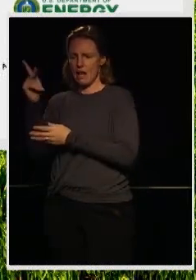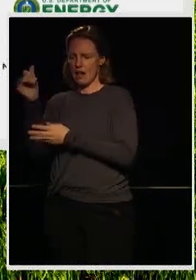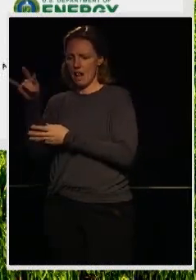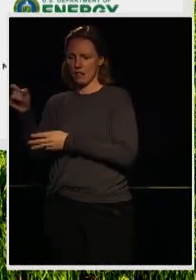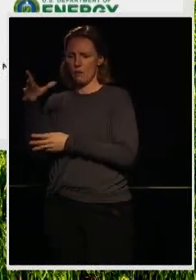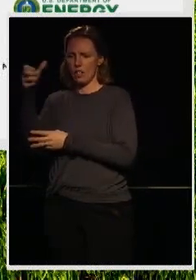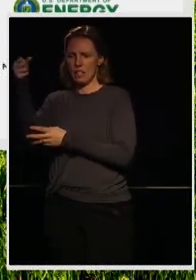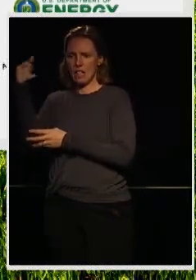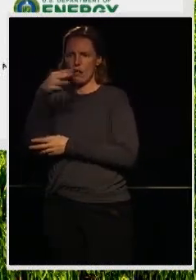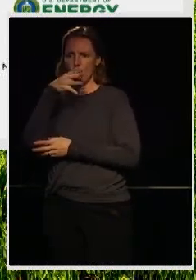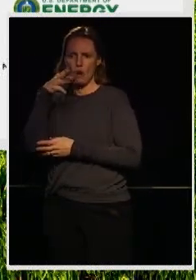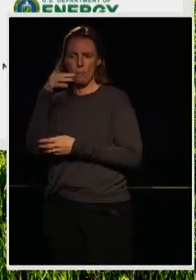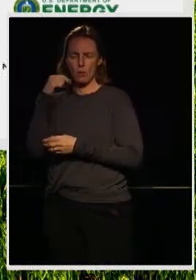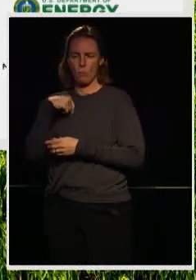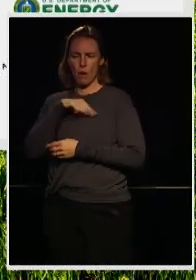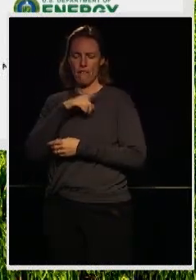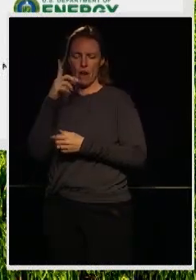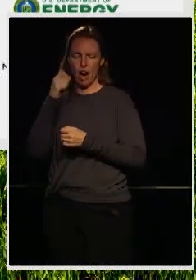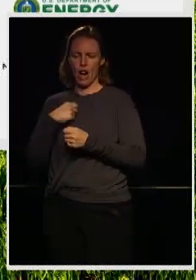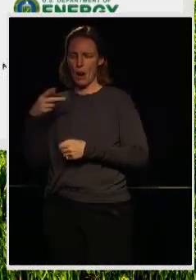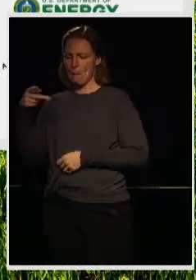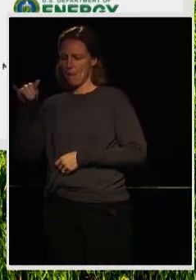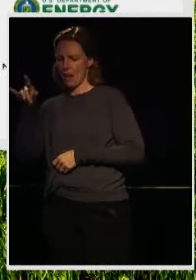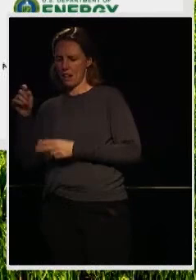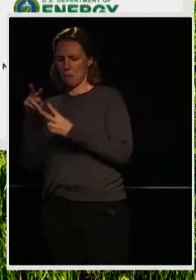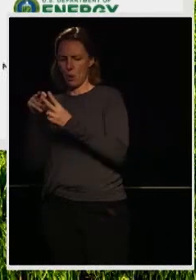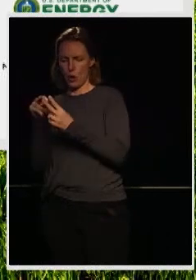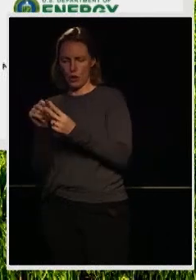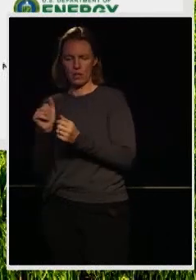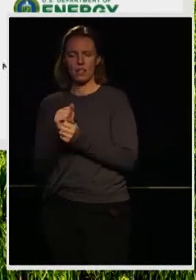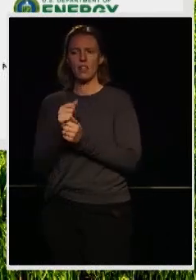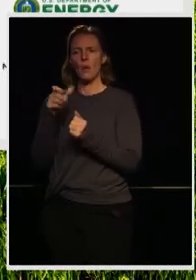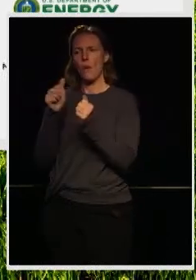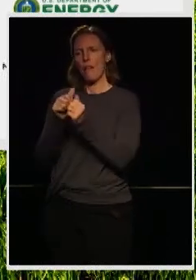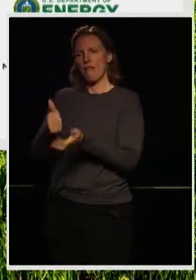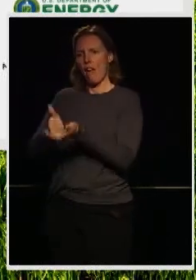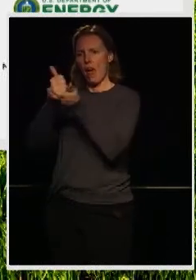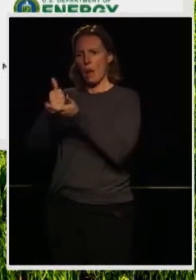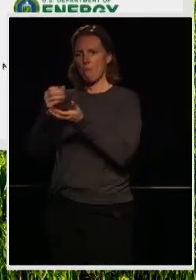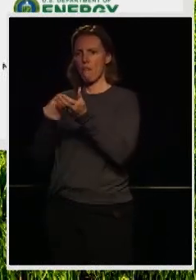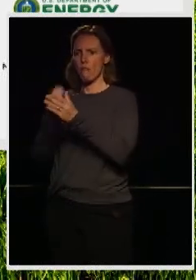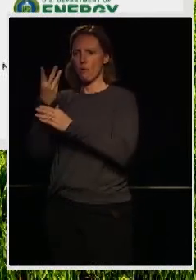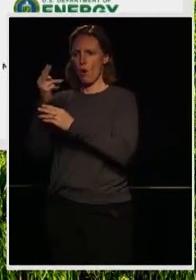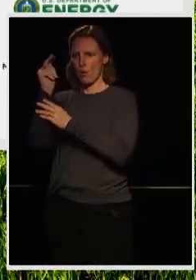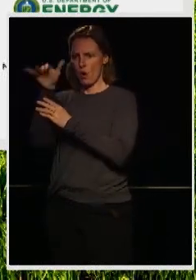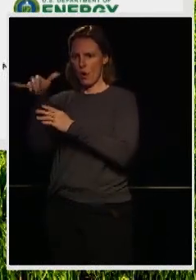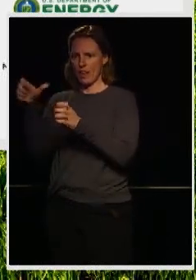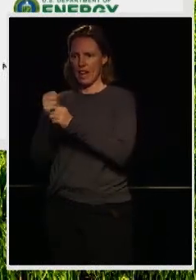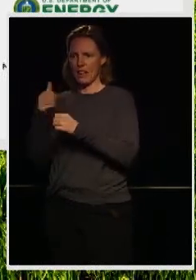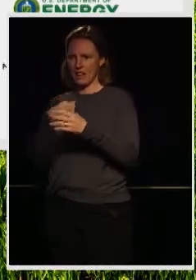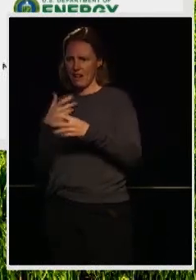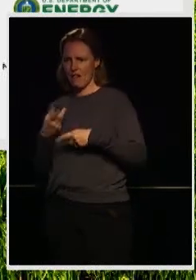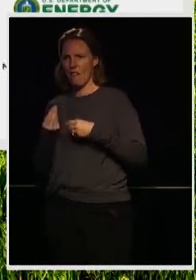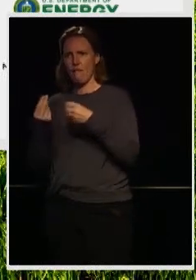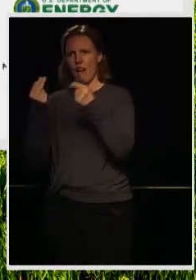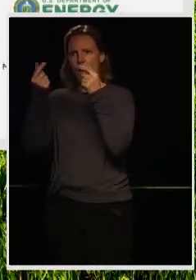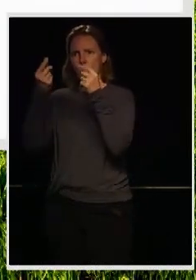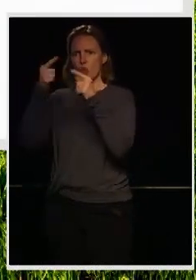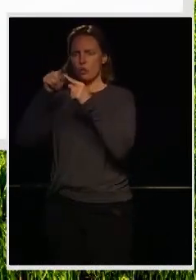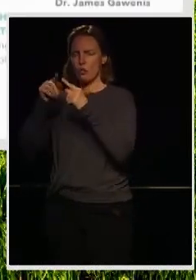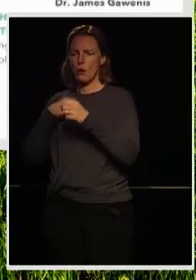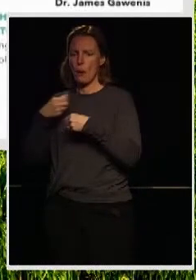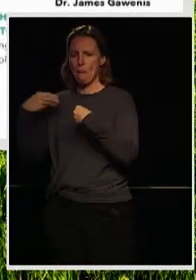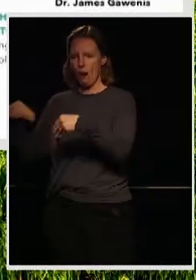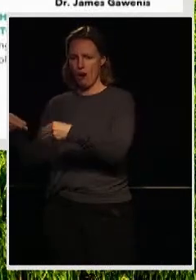dairy farm as one of our pilot partners. With the help of Grow New York, we can get faster to market and commercialize